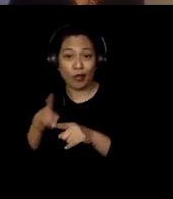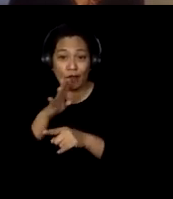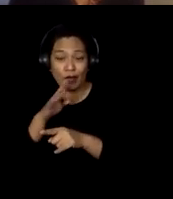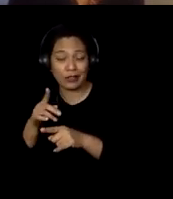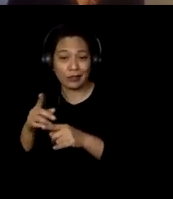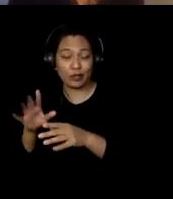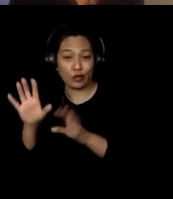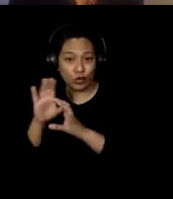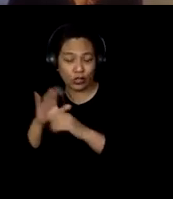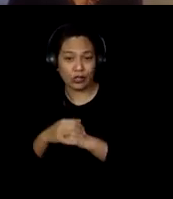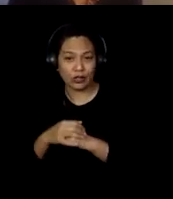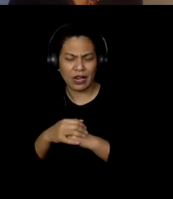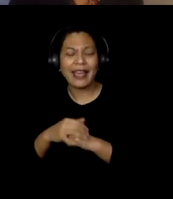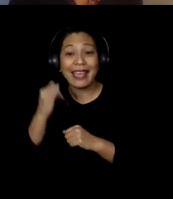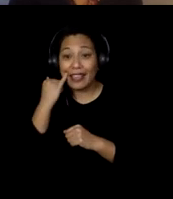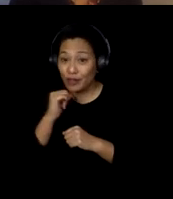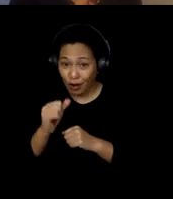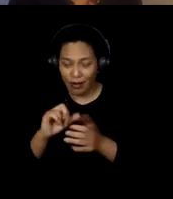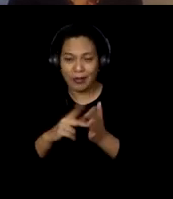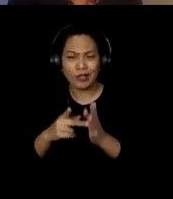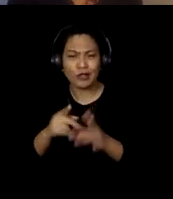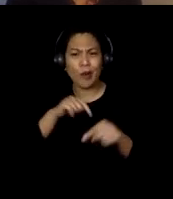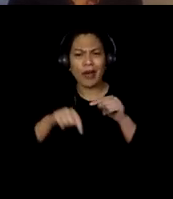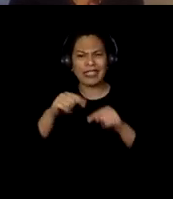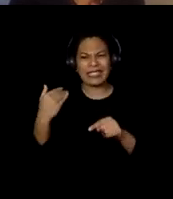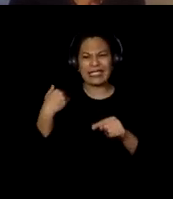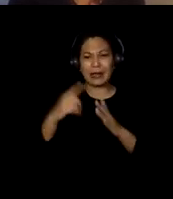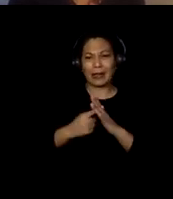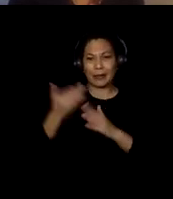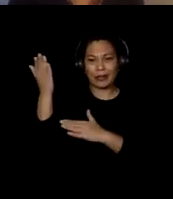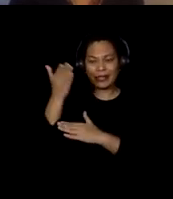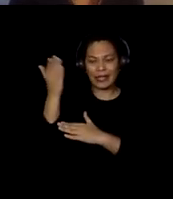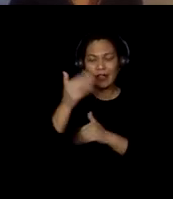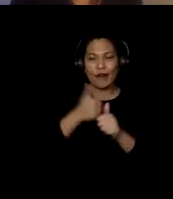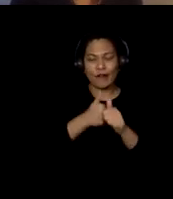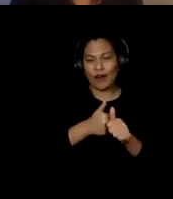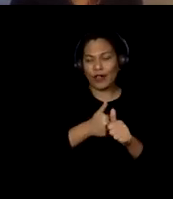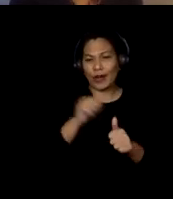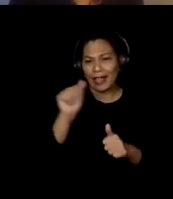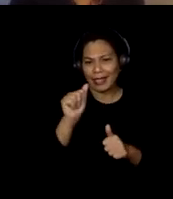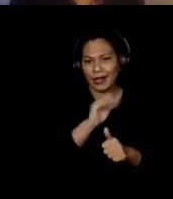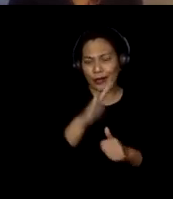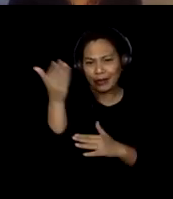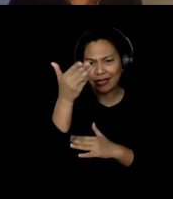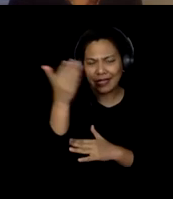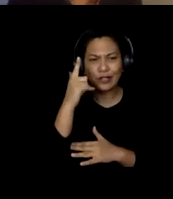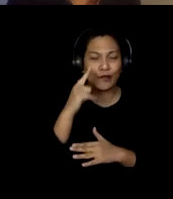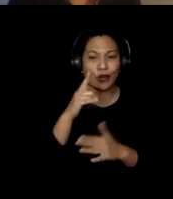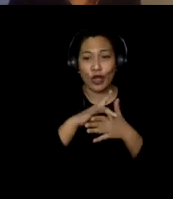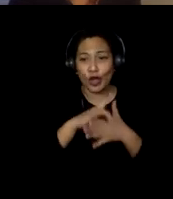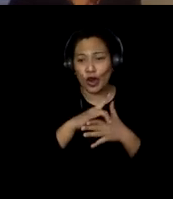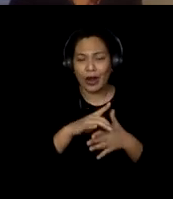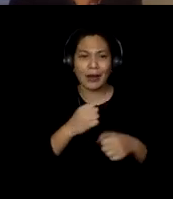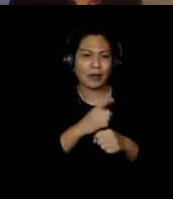to what Althea was saying very early on about structuring your content, making your content simple, and you can experiment on